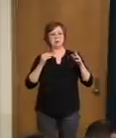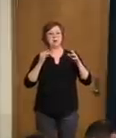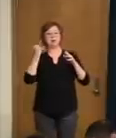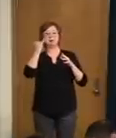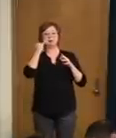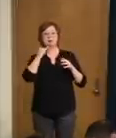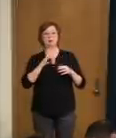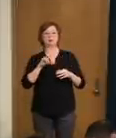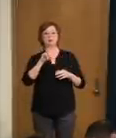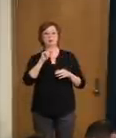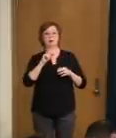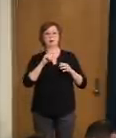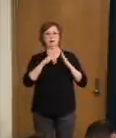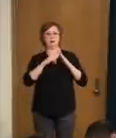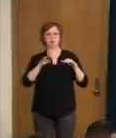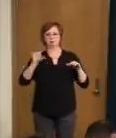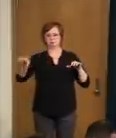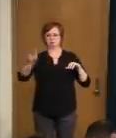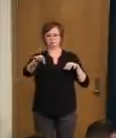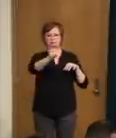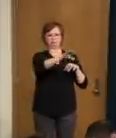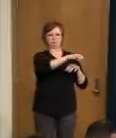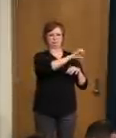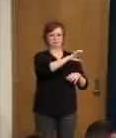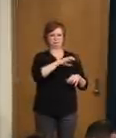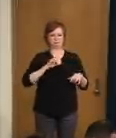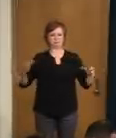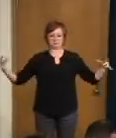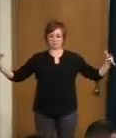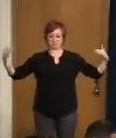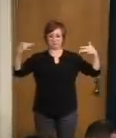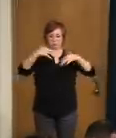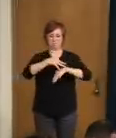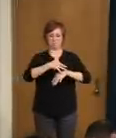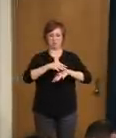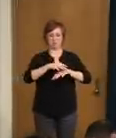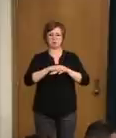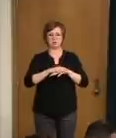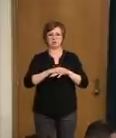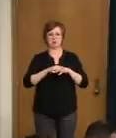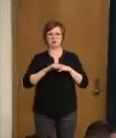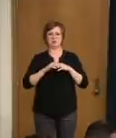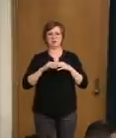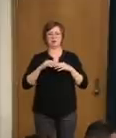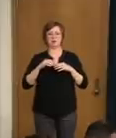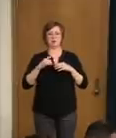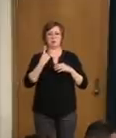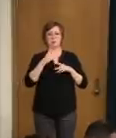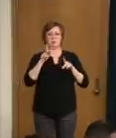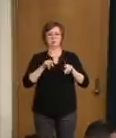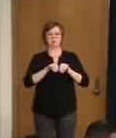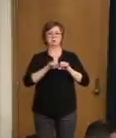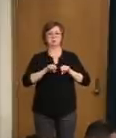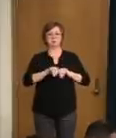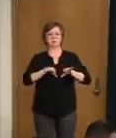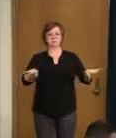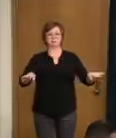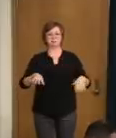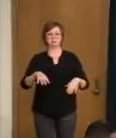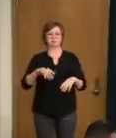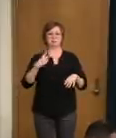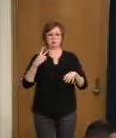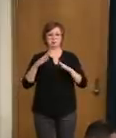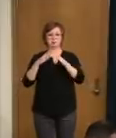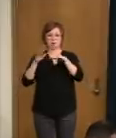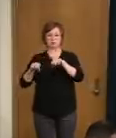people, at least 2 households will result in transmission. So that's the challenge, and so I think that's a really important concept that we really